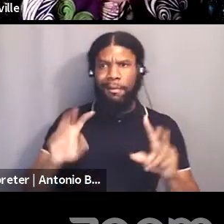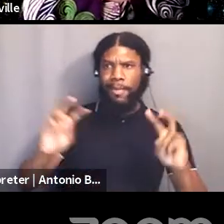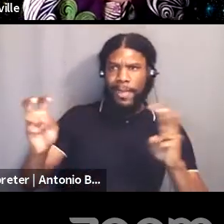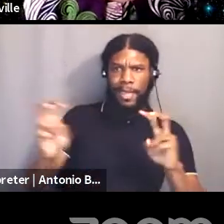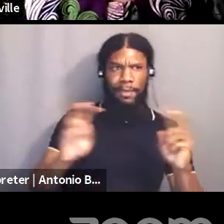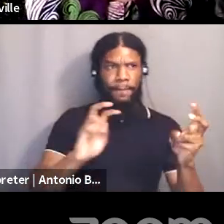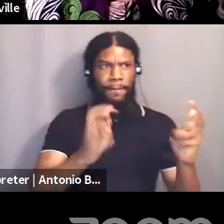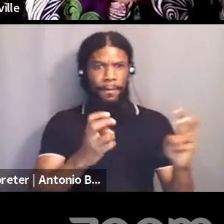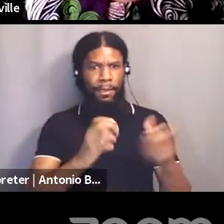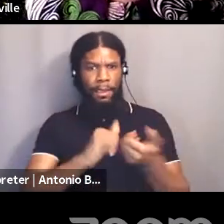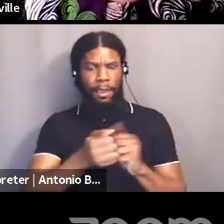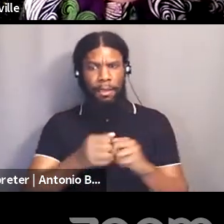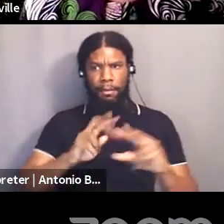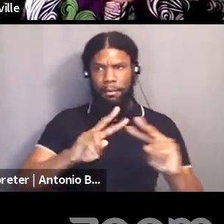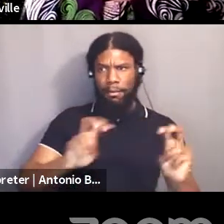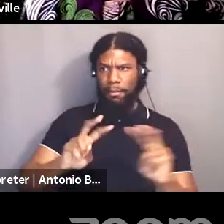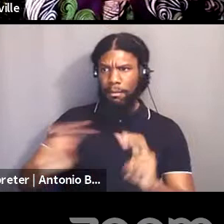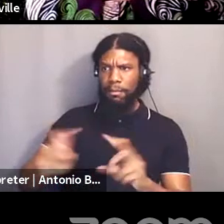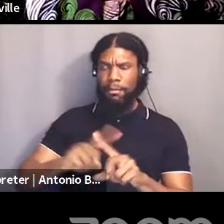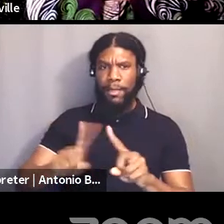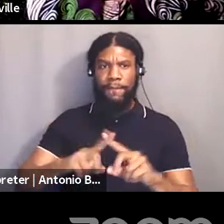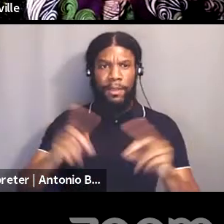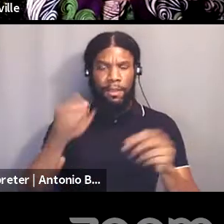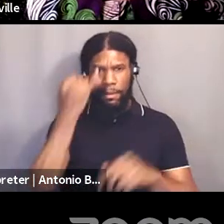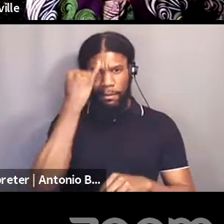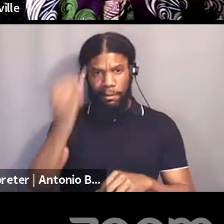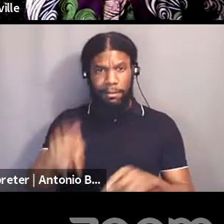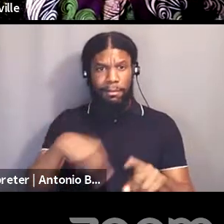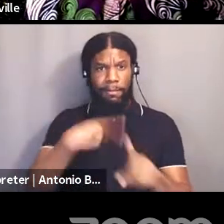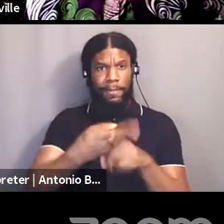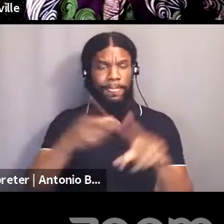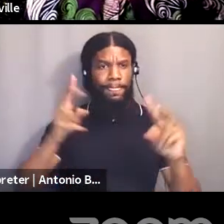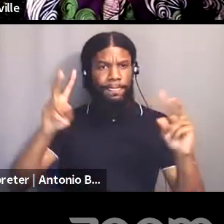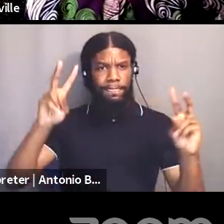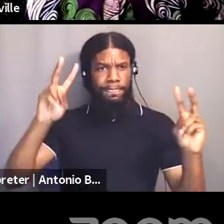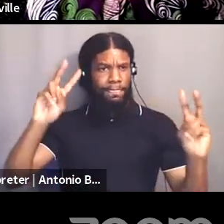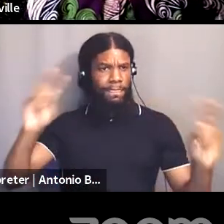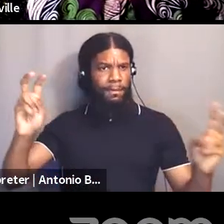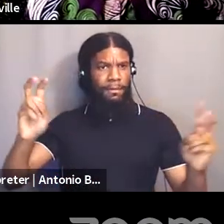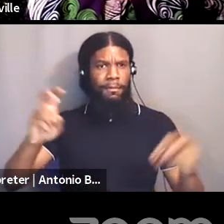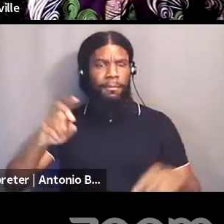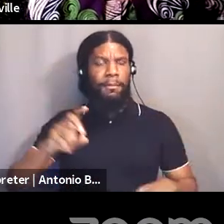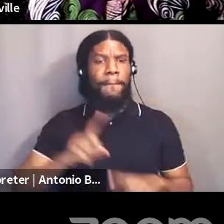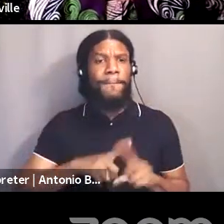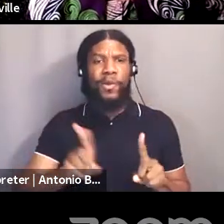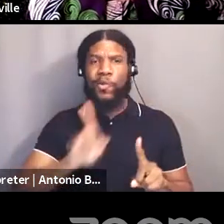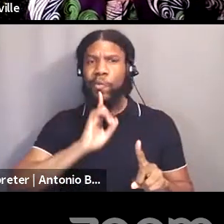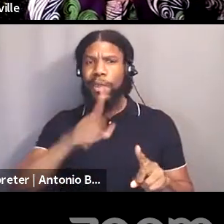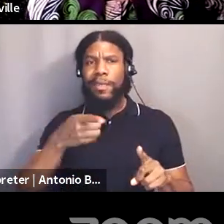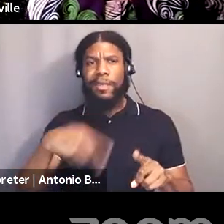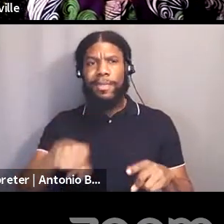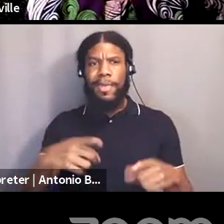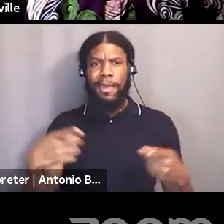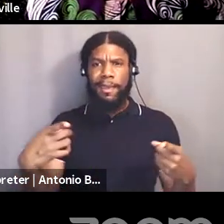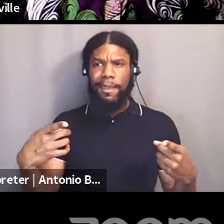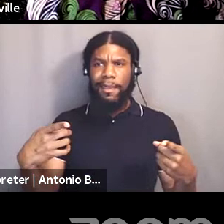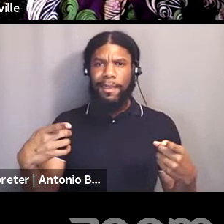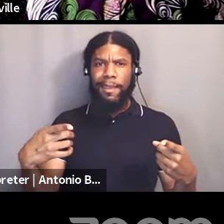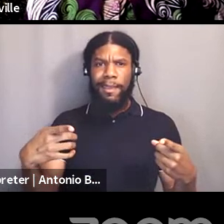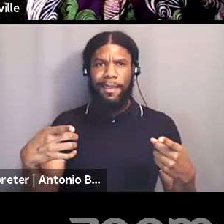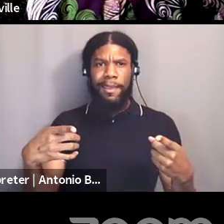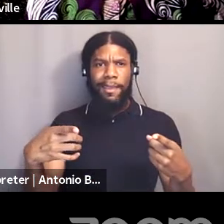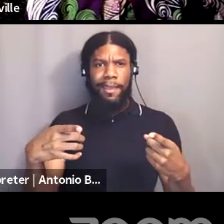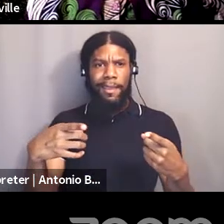different ideas and themes, but there's a kind of interesting collision where they rub up against each